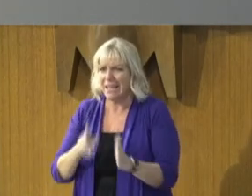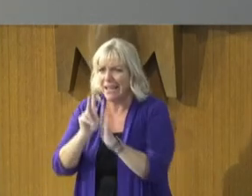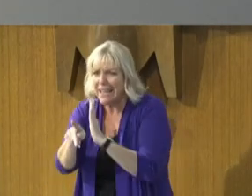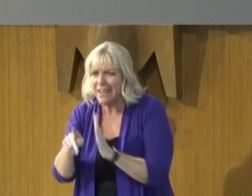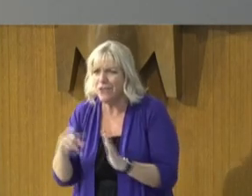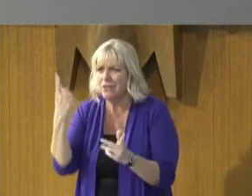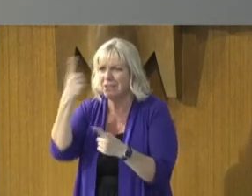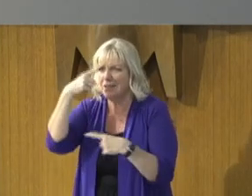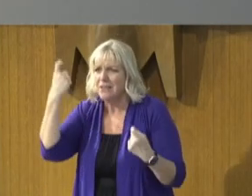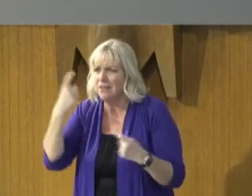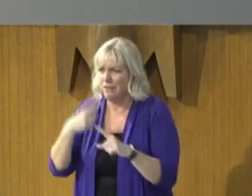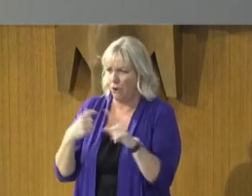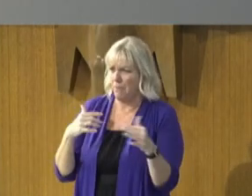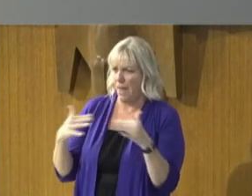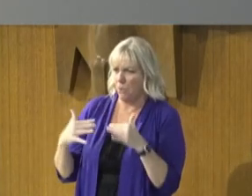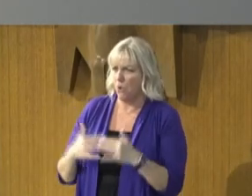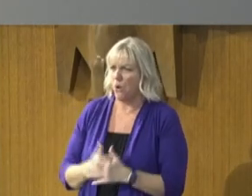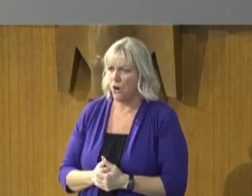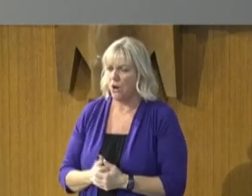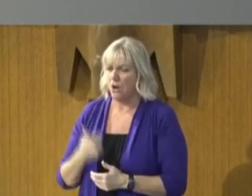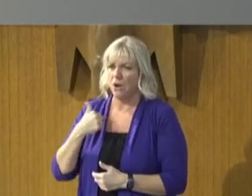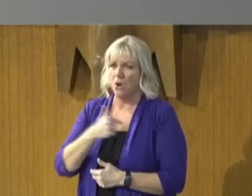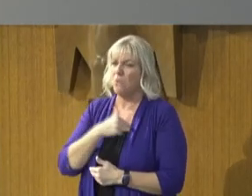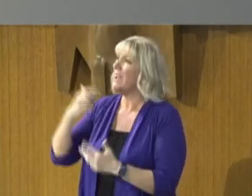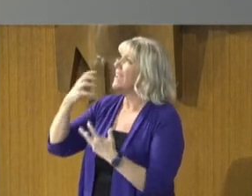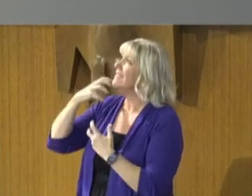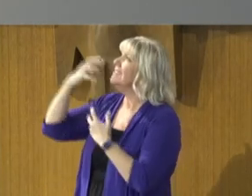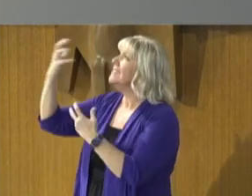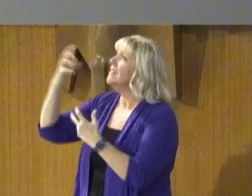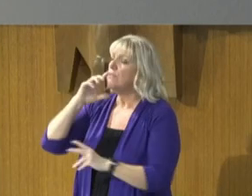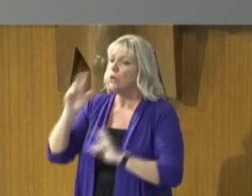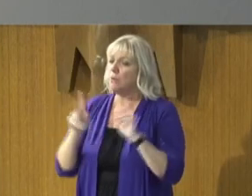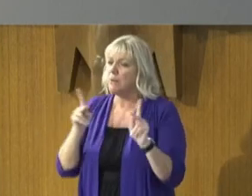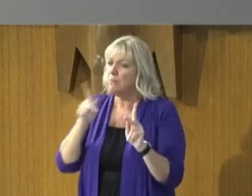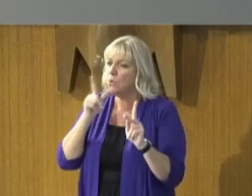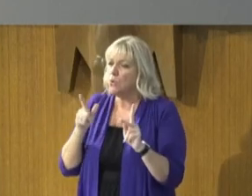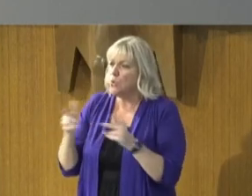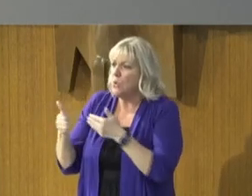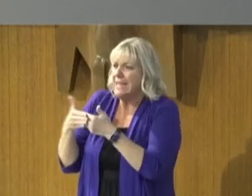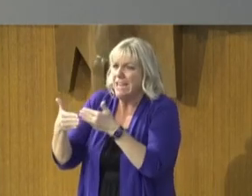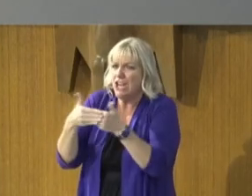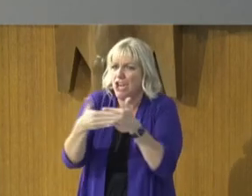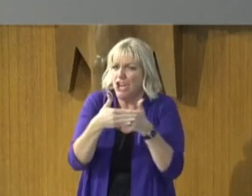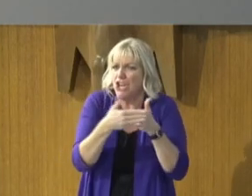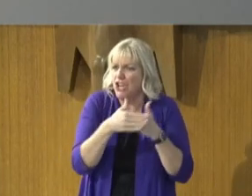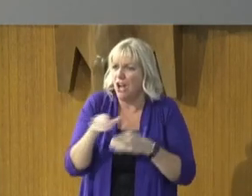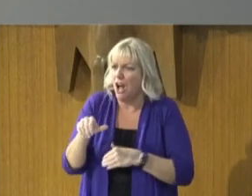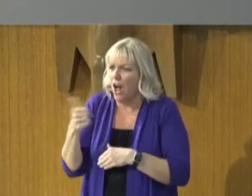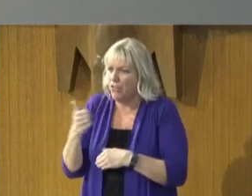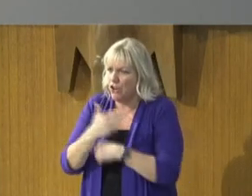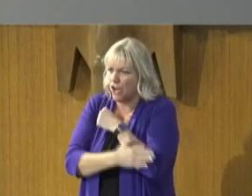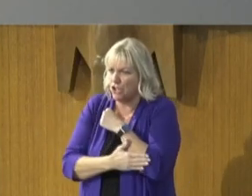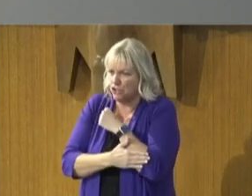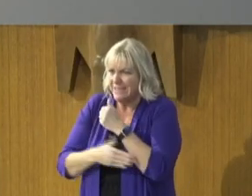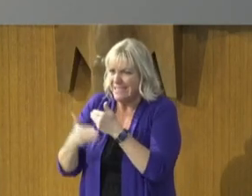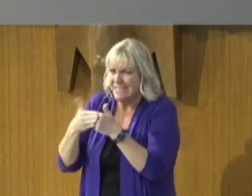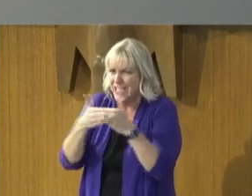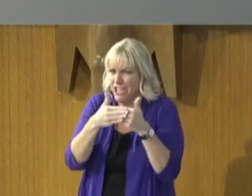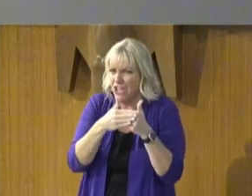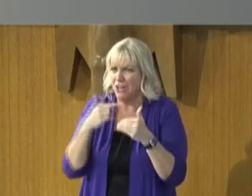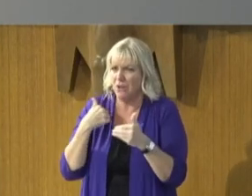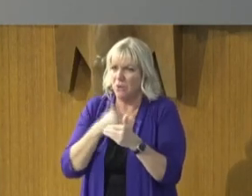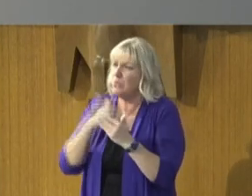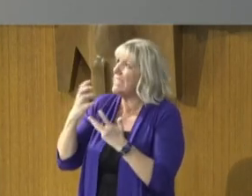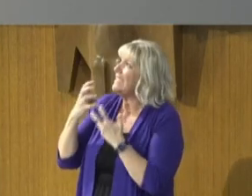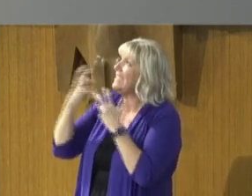traumatized in this war. We cry out with those who are in the neighboring countries of Yemen, Lebanon, and Syria. We cry out